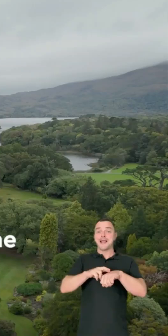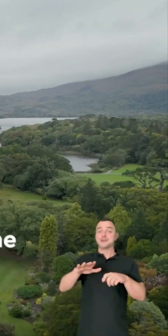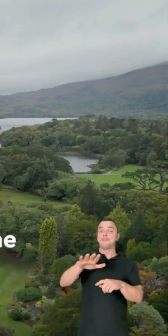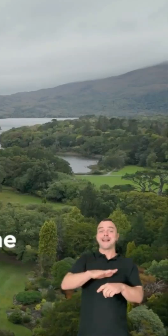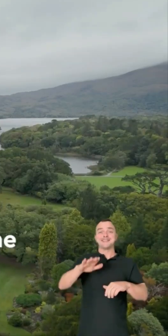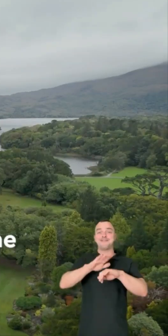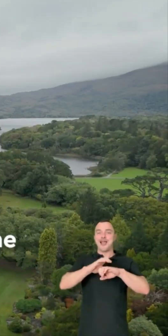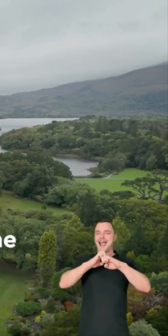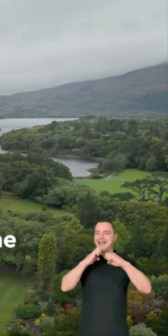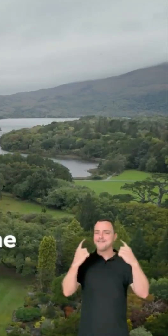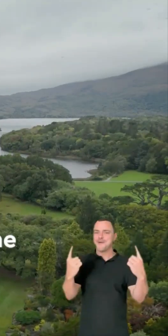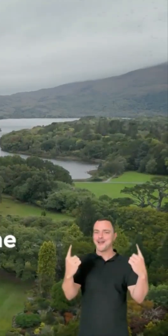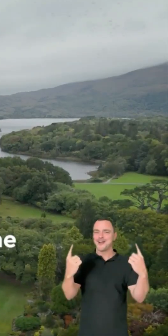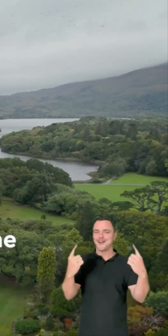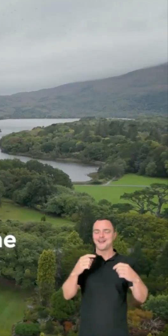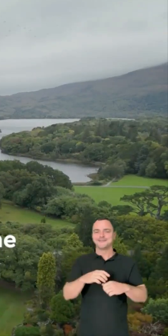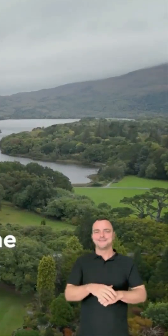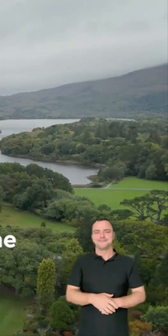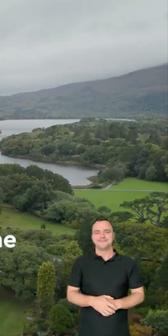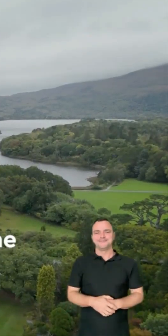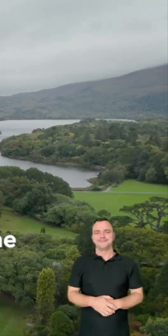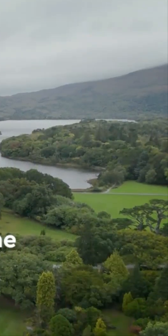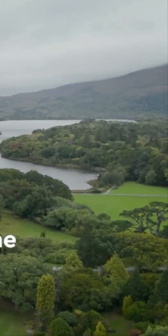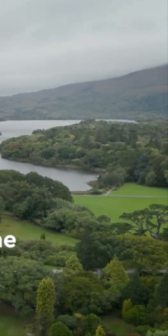better place for everyone.